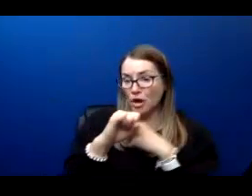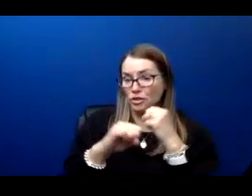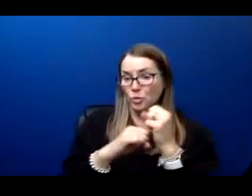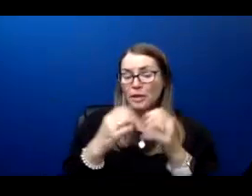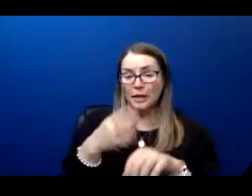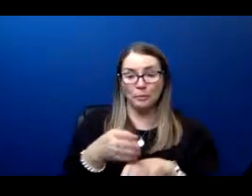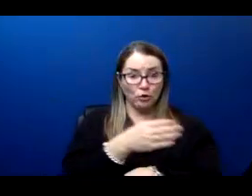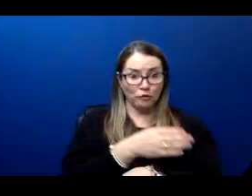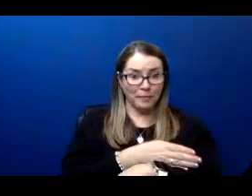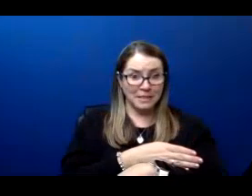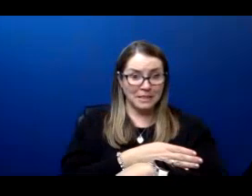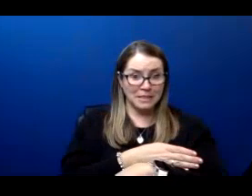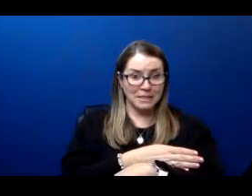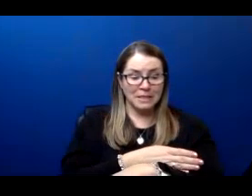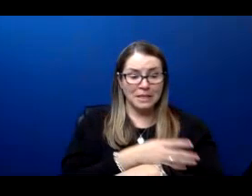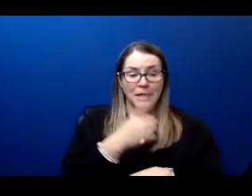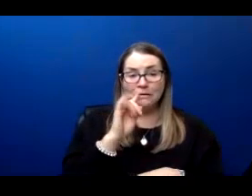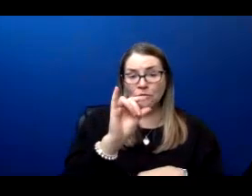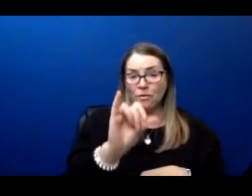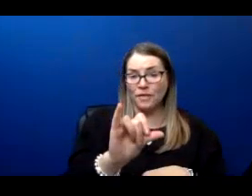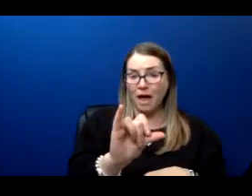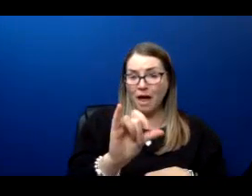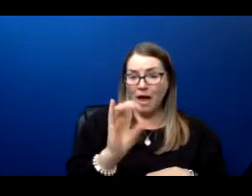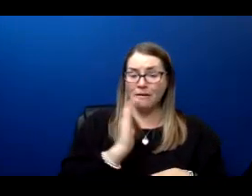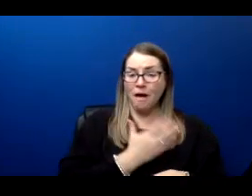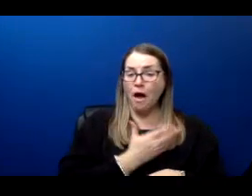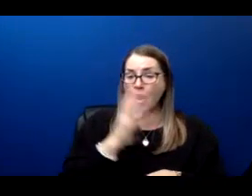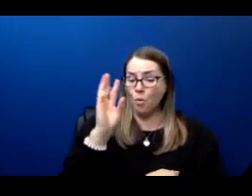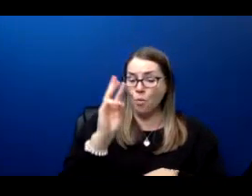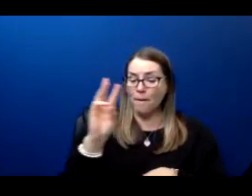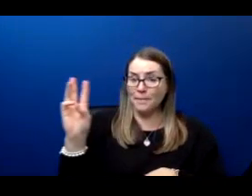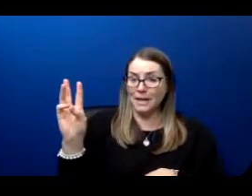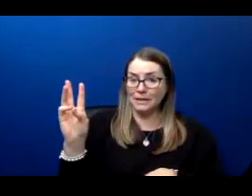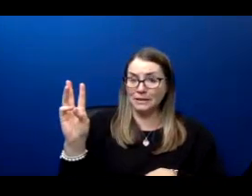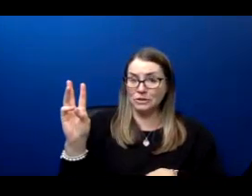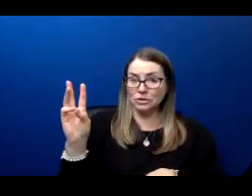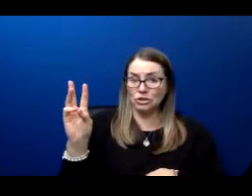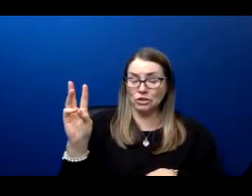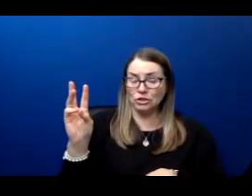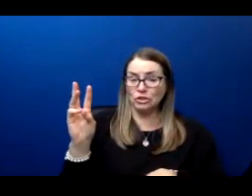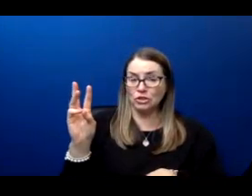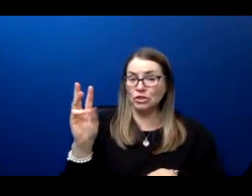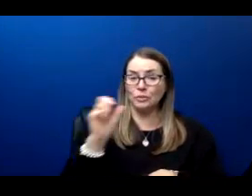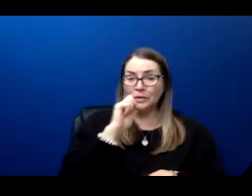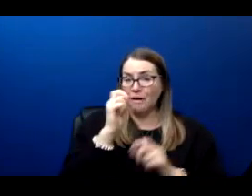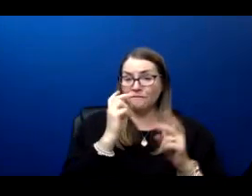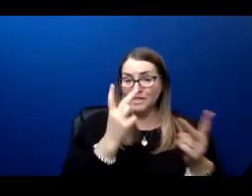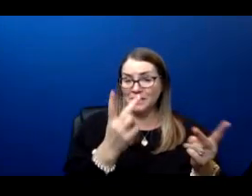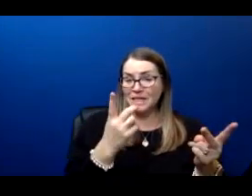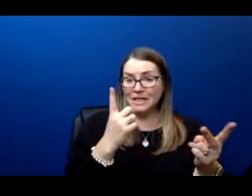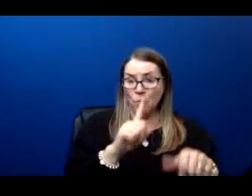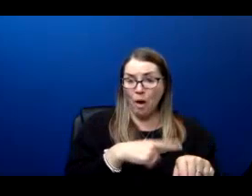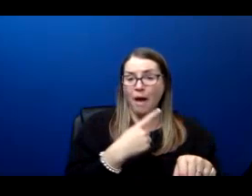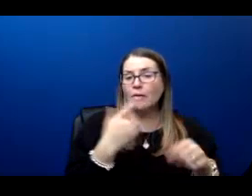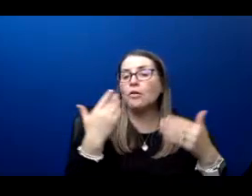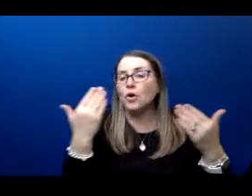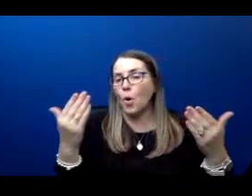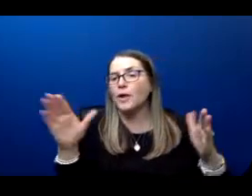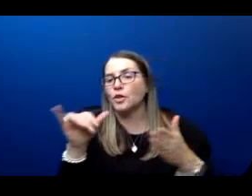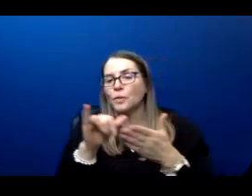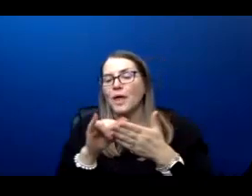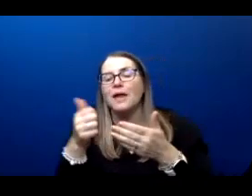improvements. And to that effect, our webpage, if you haven't visited it in a while, please do so. It is